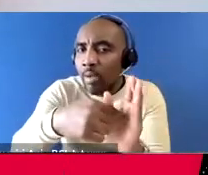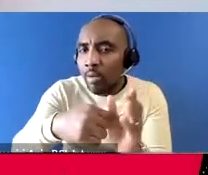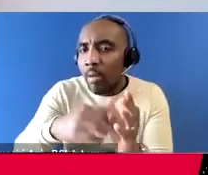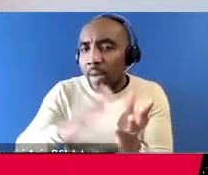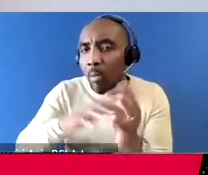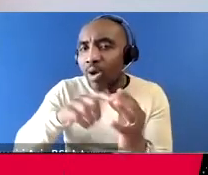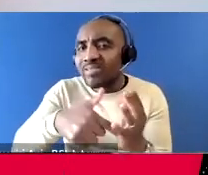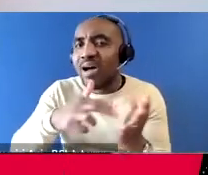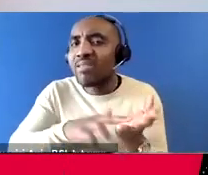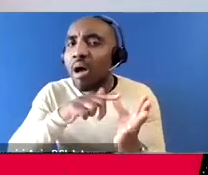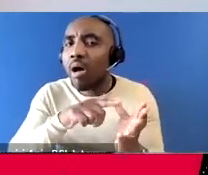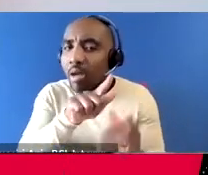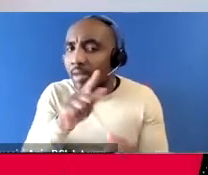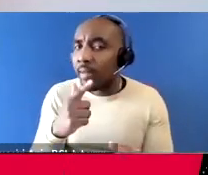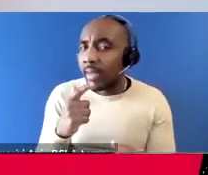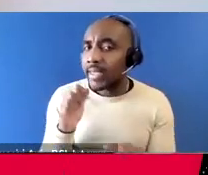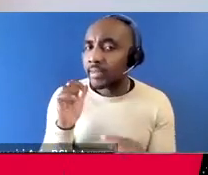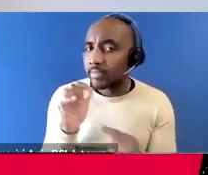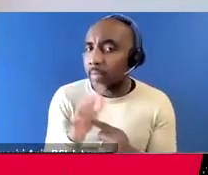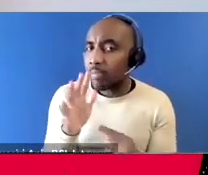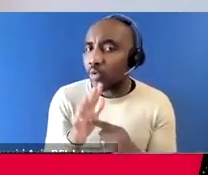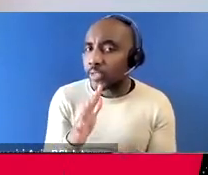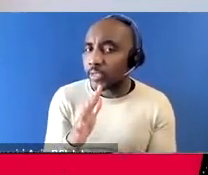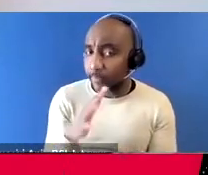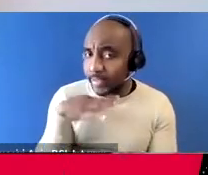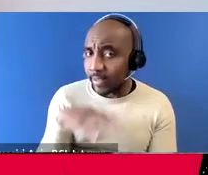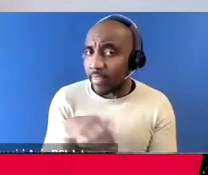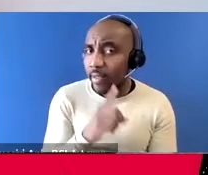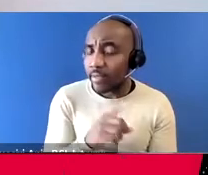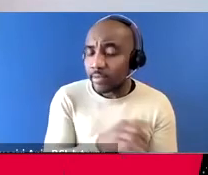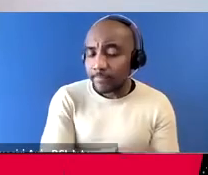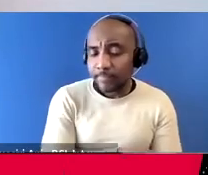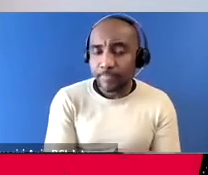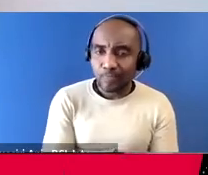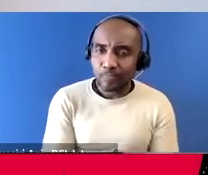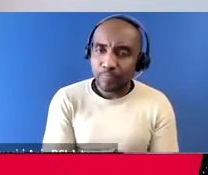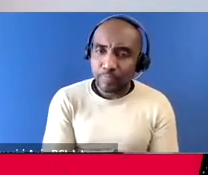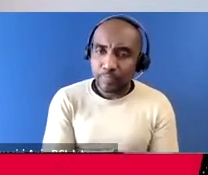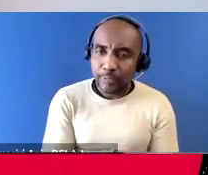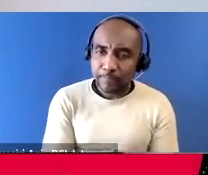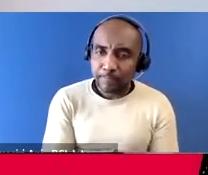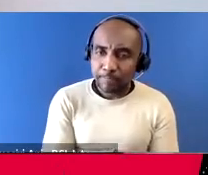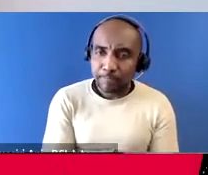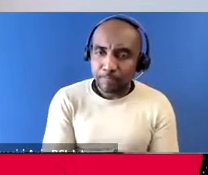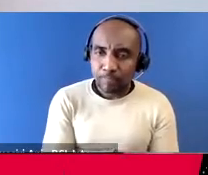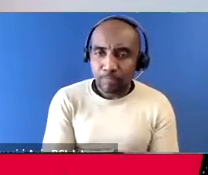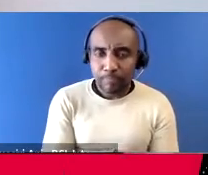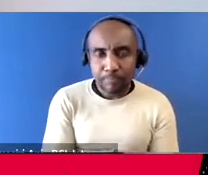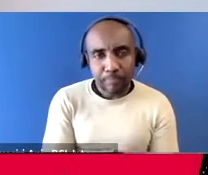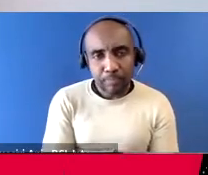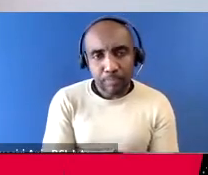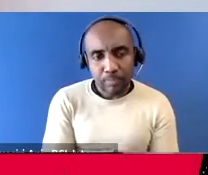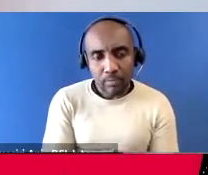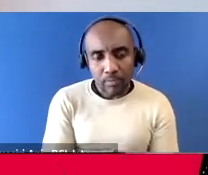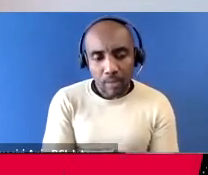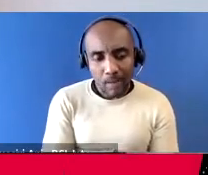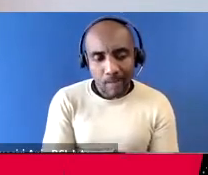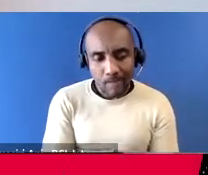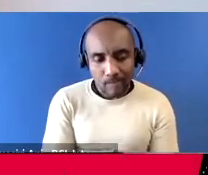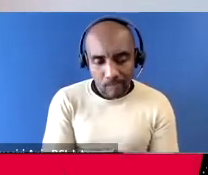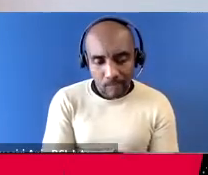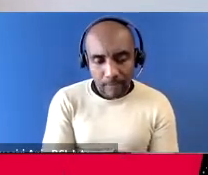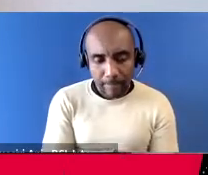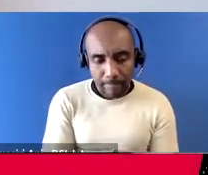as I mentioned, that the responsibility of the violations committed in the war is not only the responsibility of the warring parties only, but